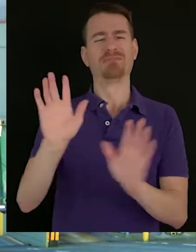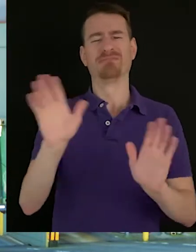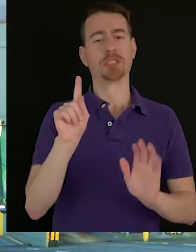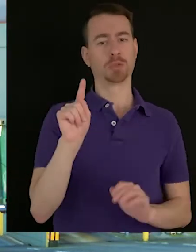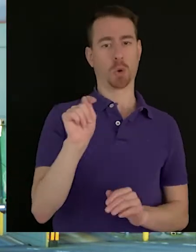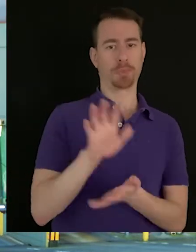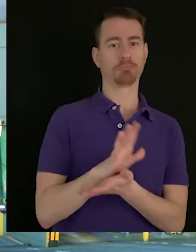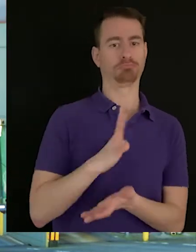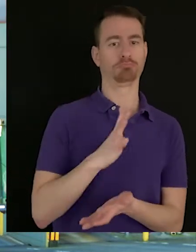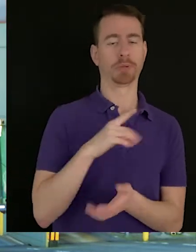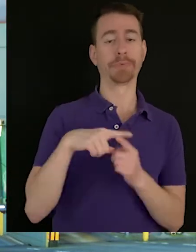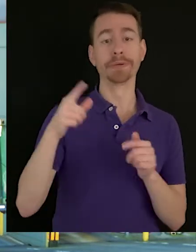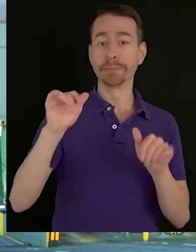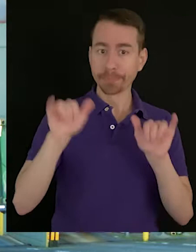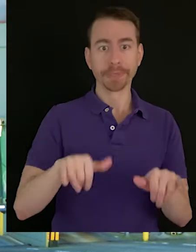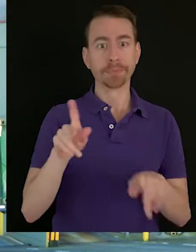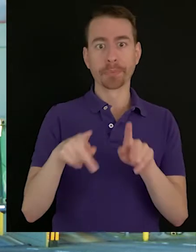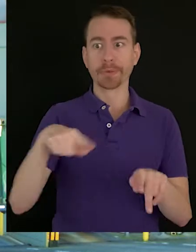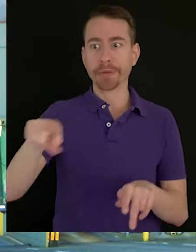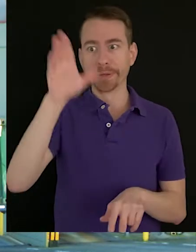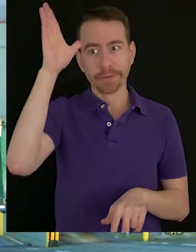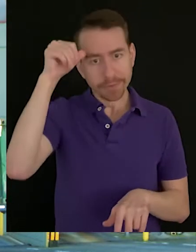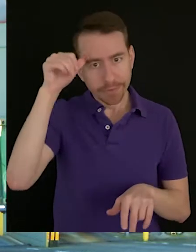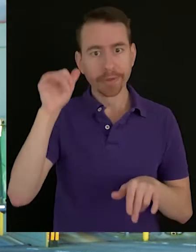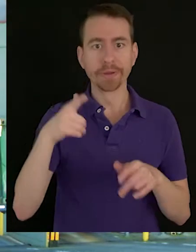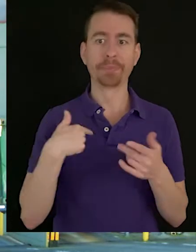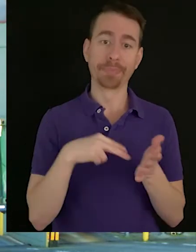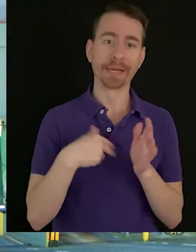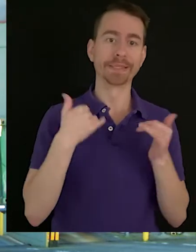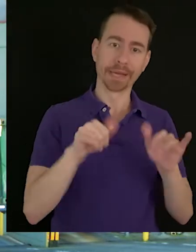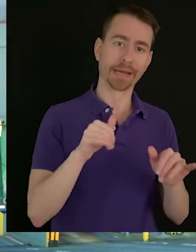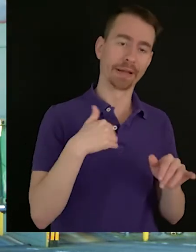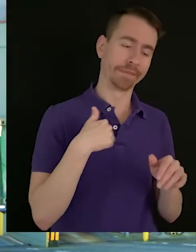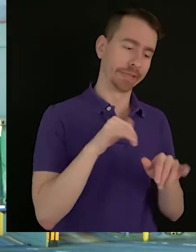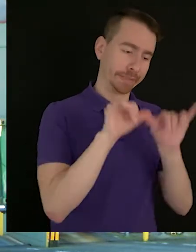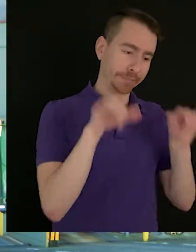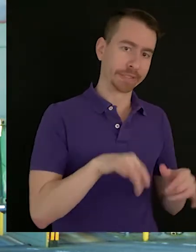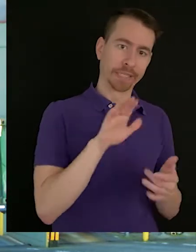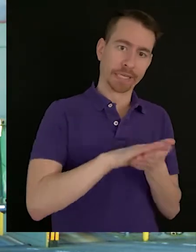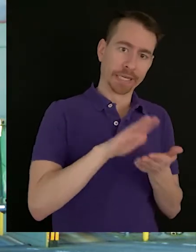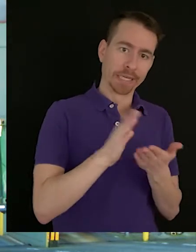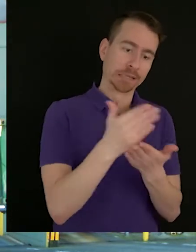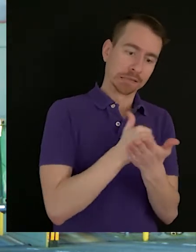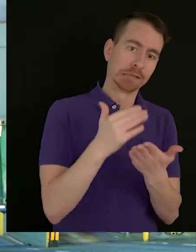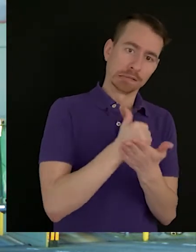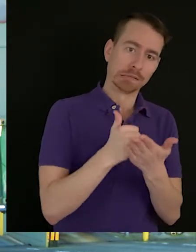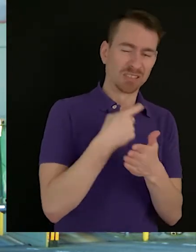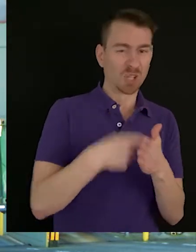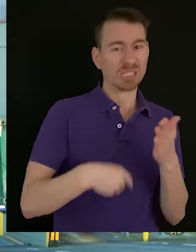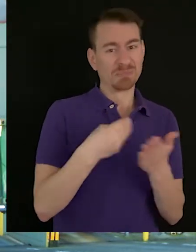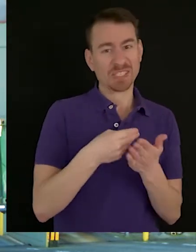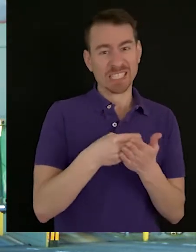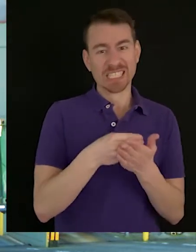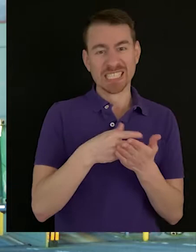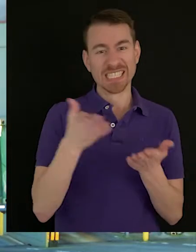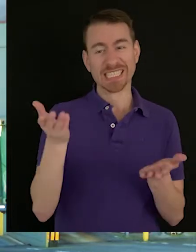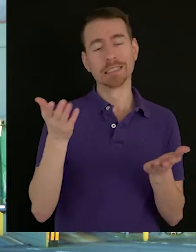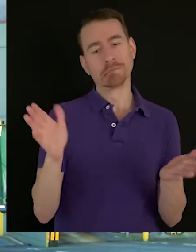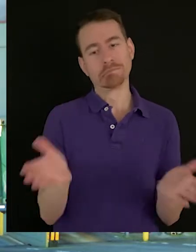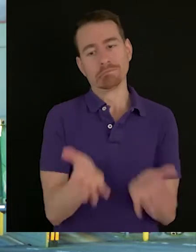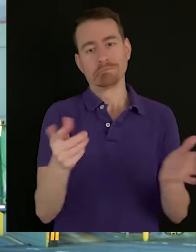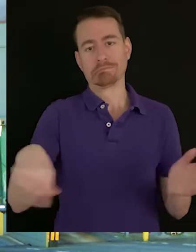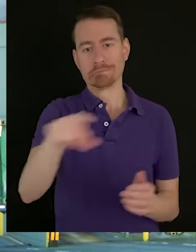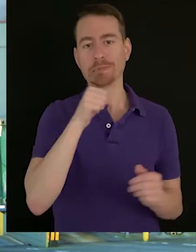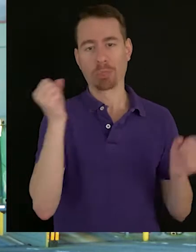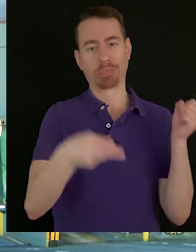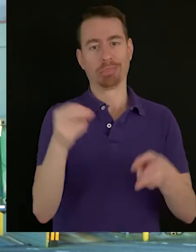rule, we could skip this step of wastewater treatment and save hundreds of thousands of dollars every year spent on unclogging pipes that have too